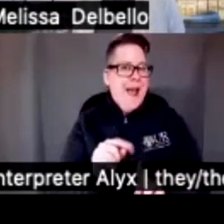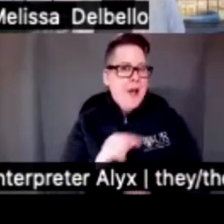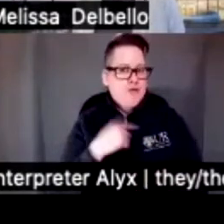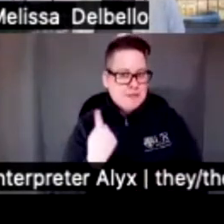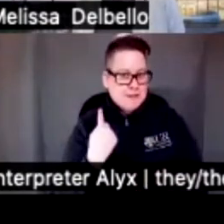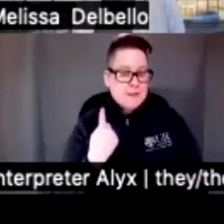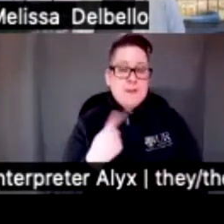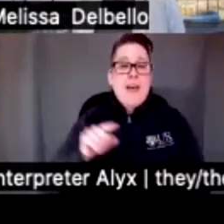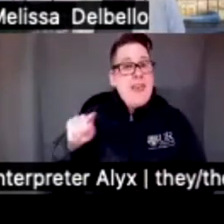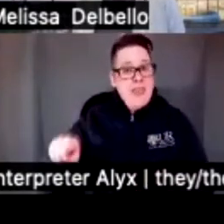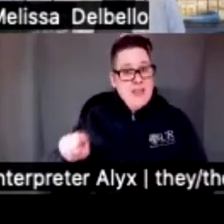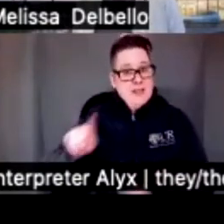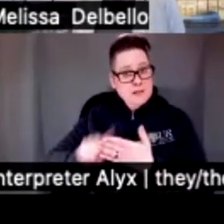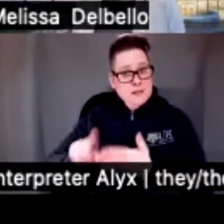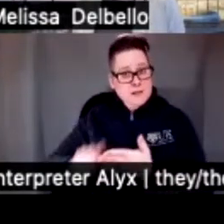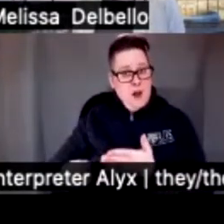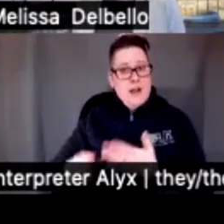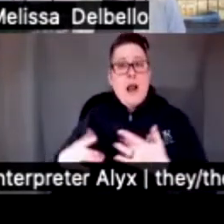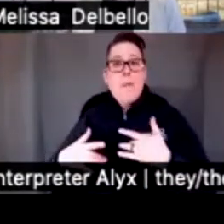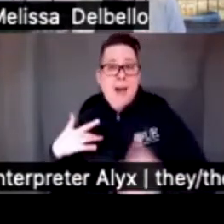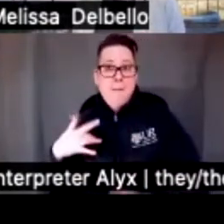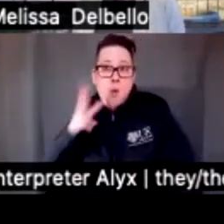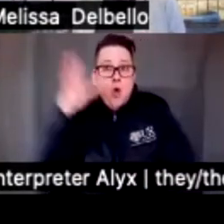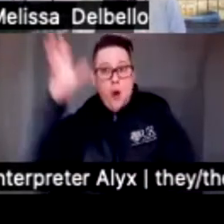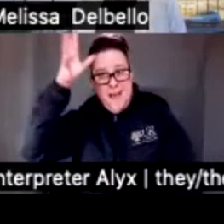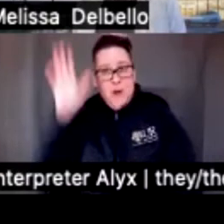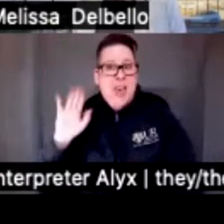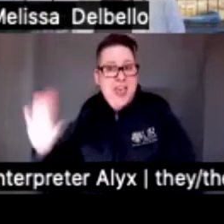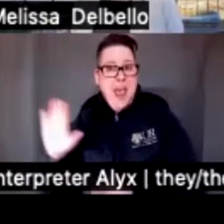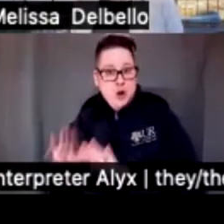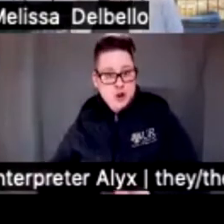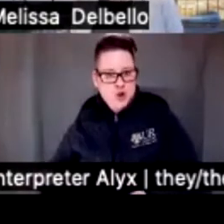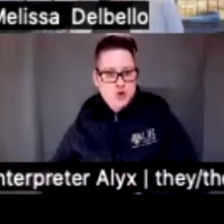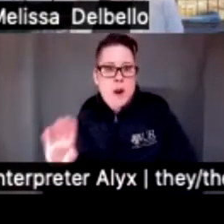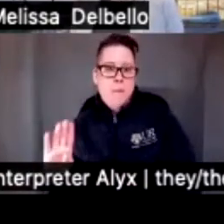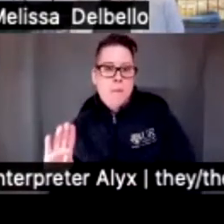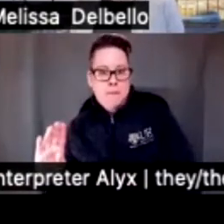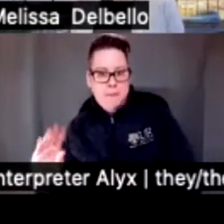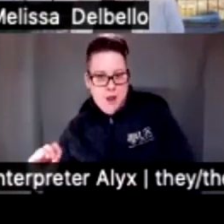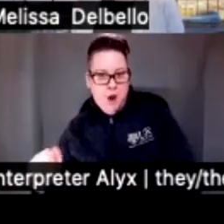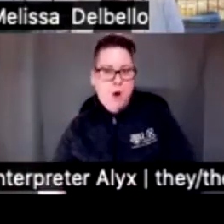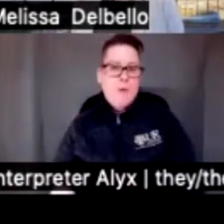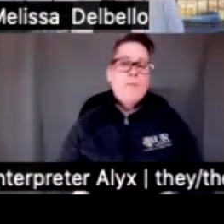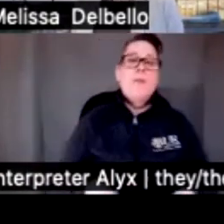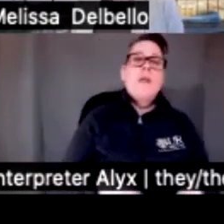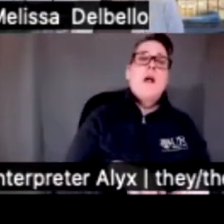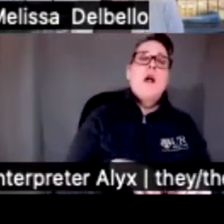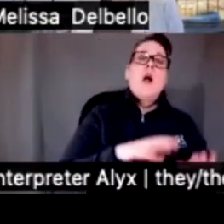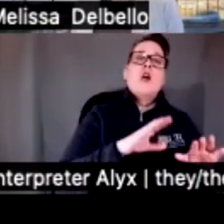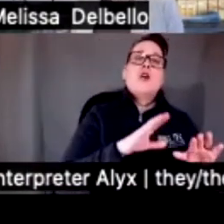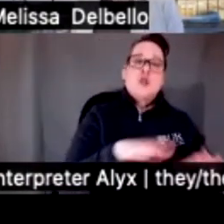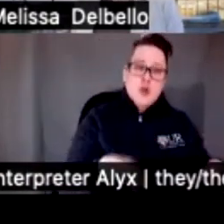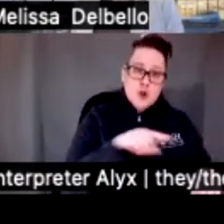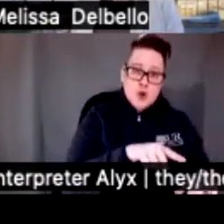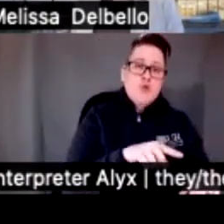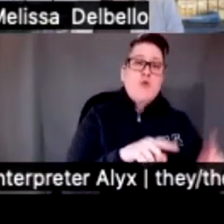study compared offspring of bipolar parents, the BO group, to offspring of parents with